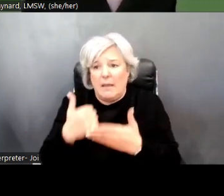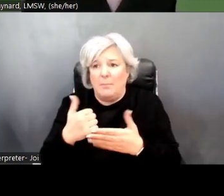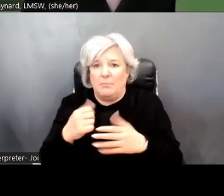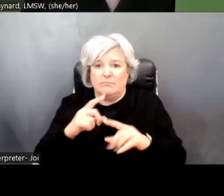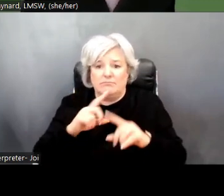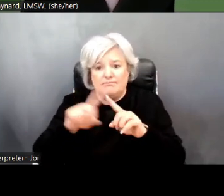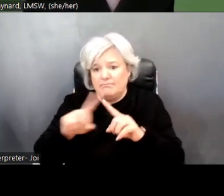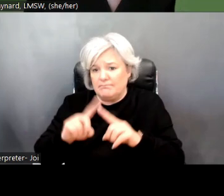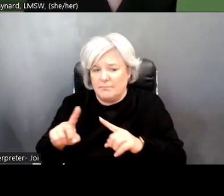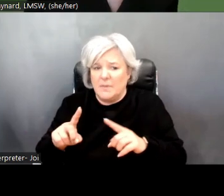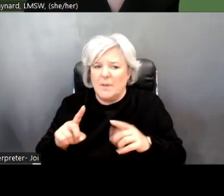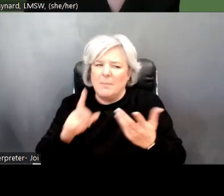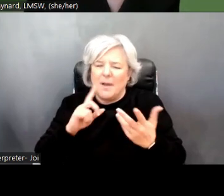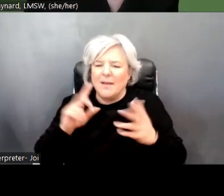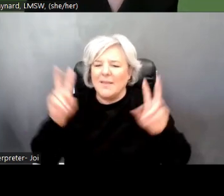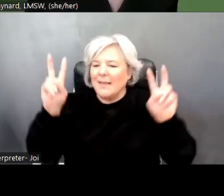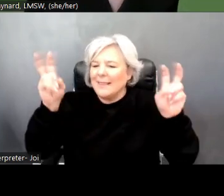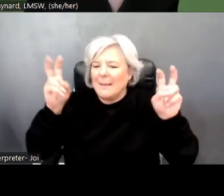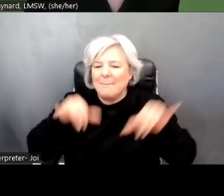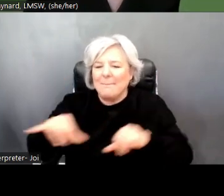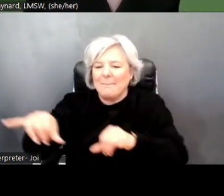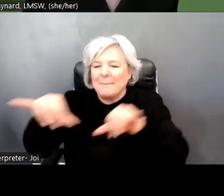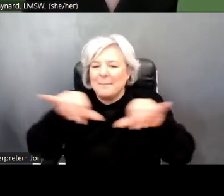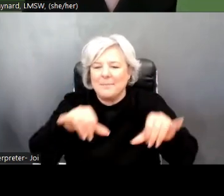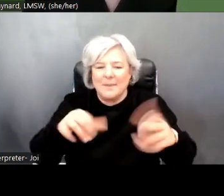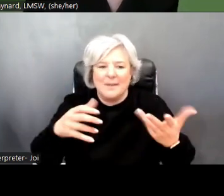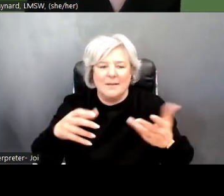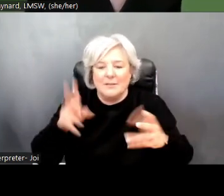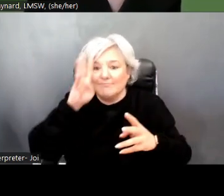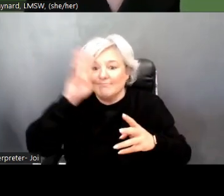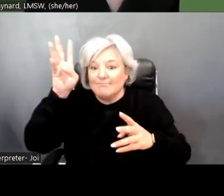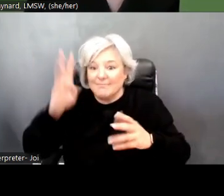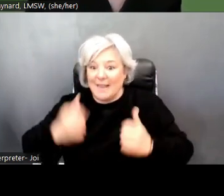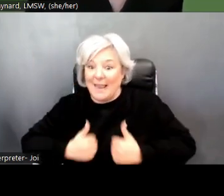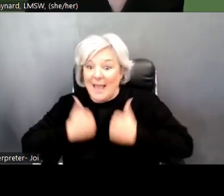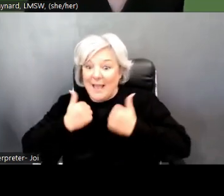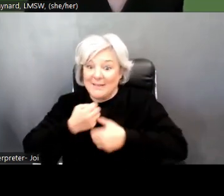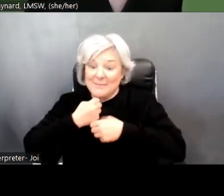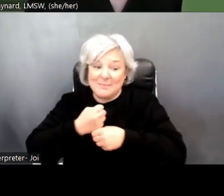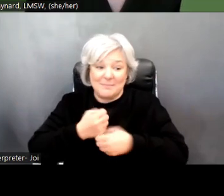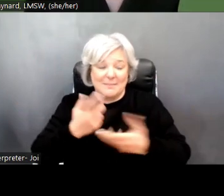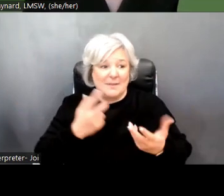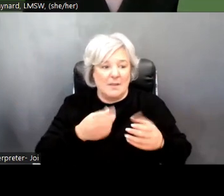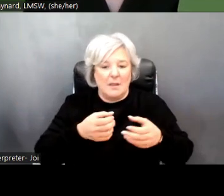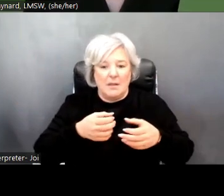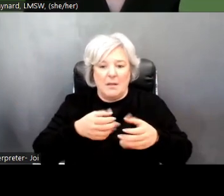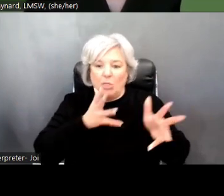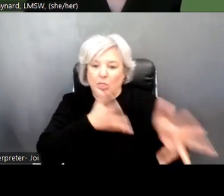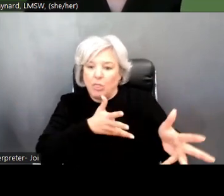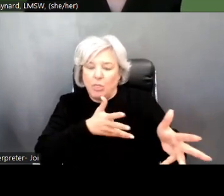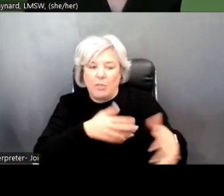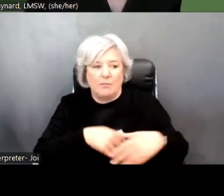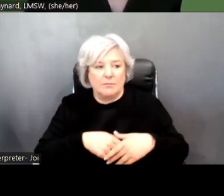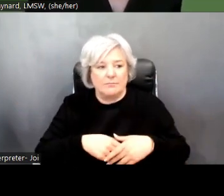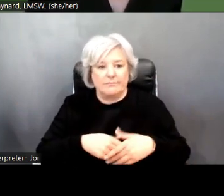on universal themes of creating life, abandonment, loss, we've talked about, personal identity,